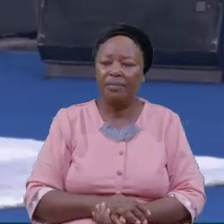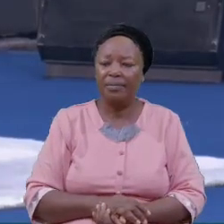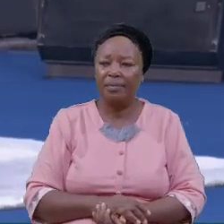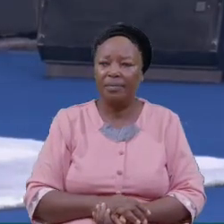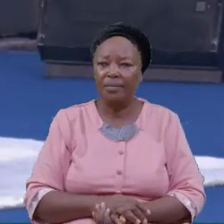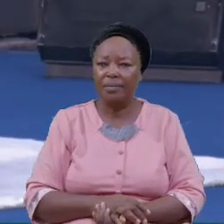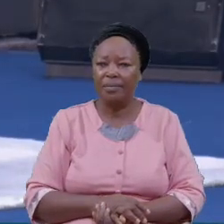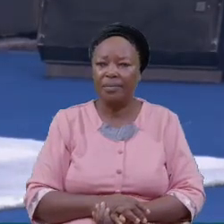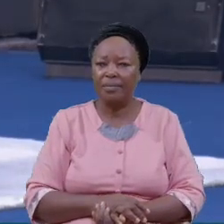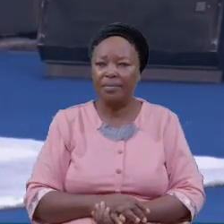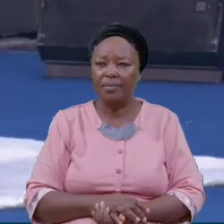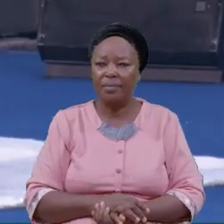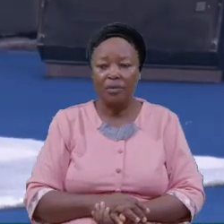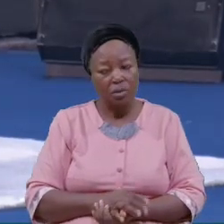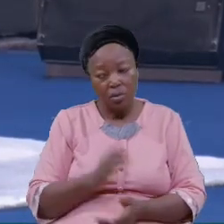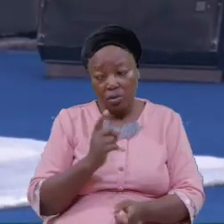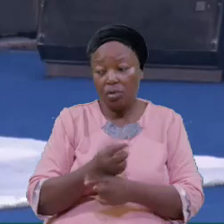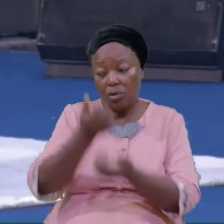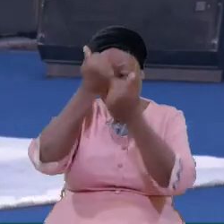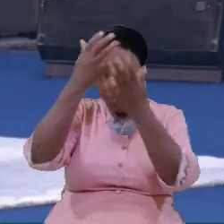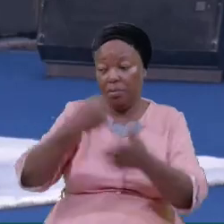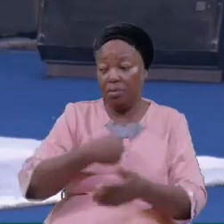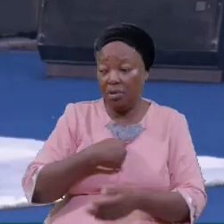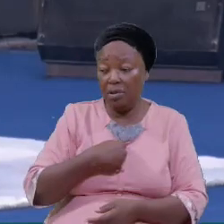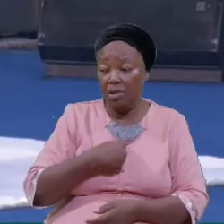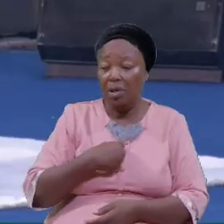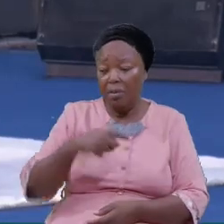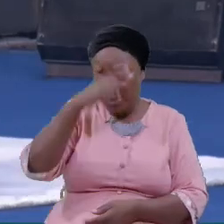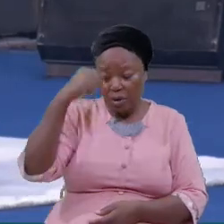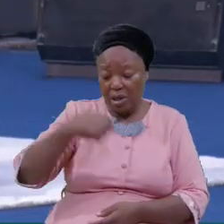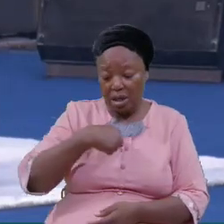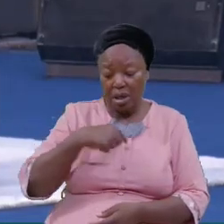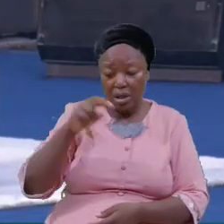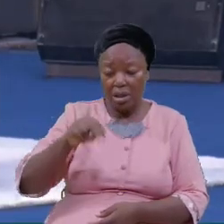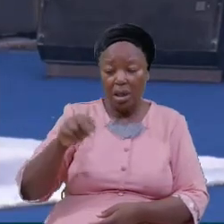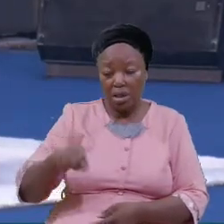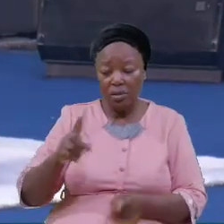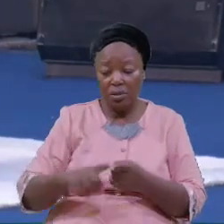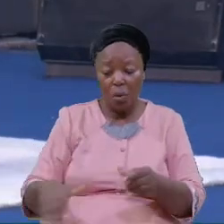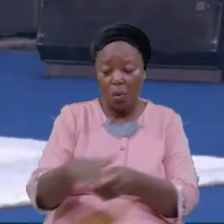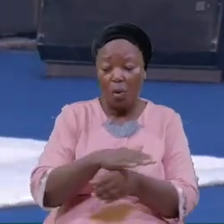Do what I told you, we need to cover up this deal.